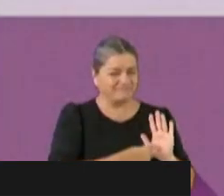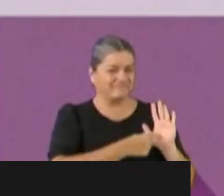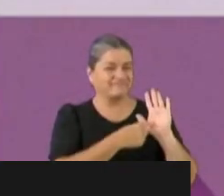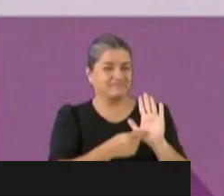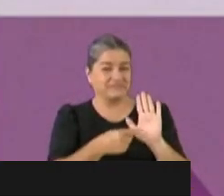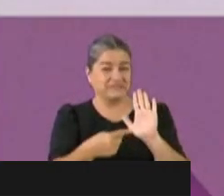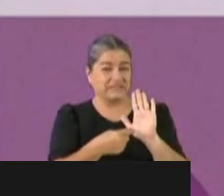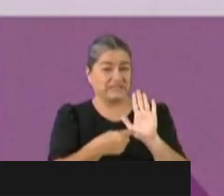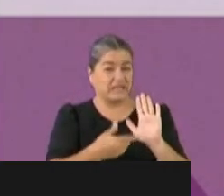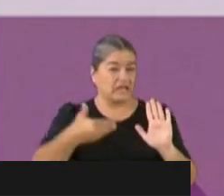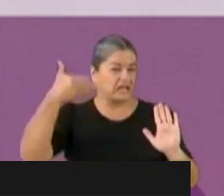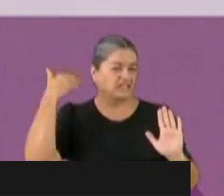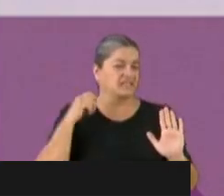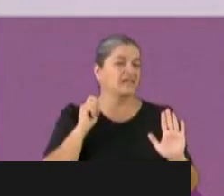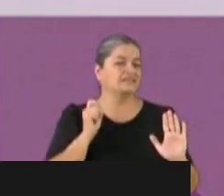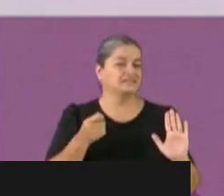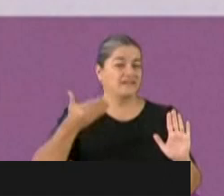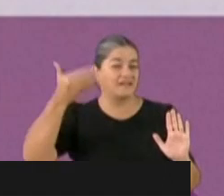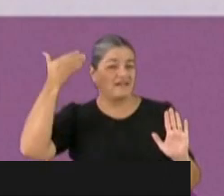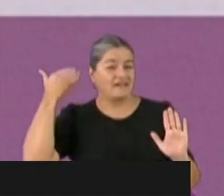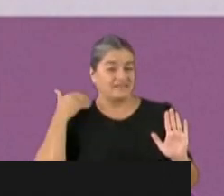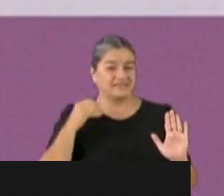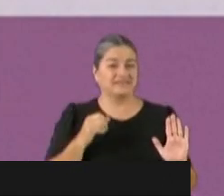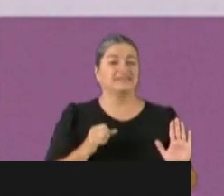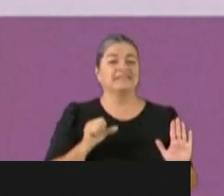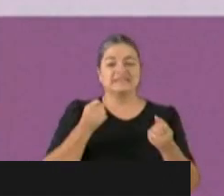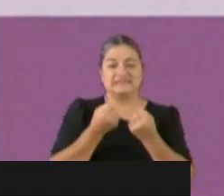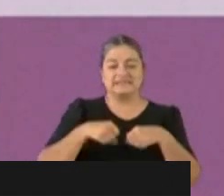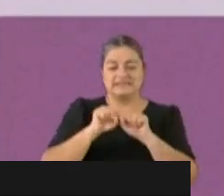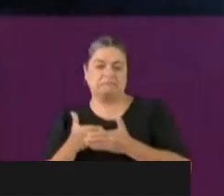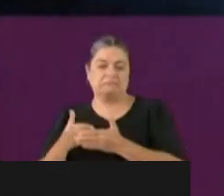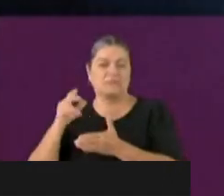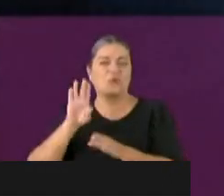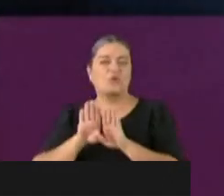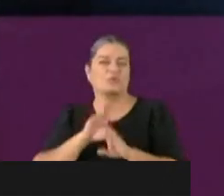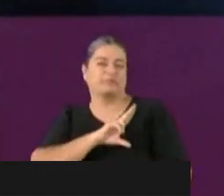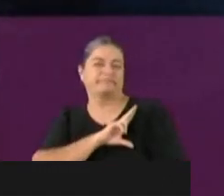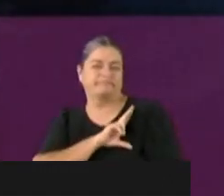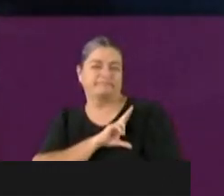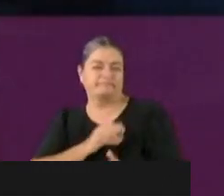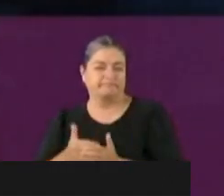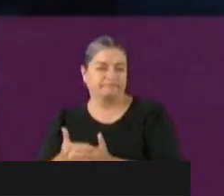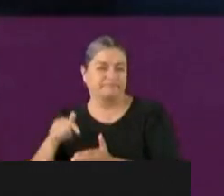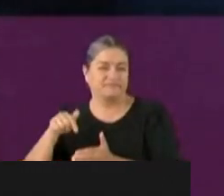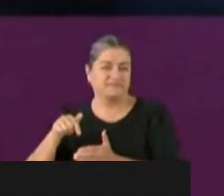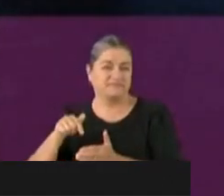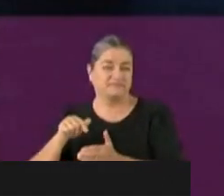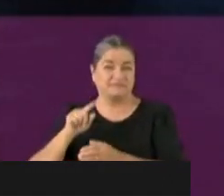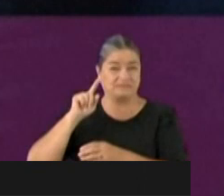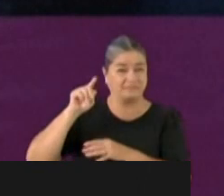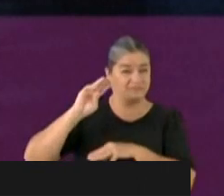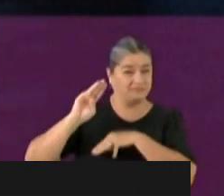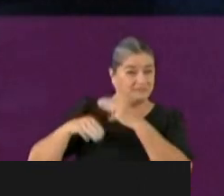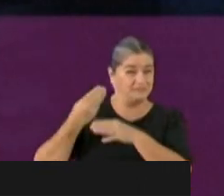mother, said Mexico would have its first woman president, but not just any woman, it will be a Mexican woman with indigenous roots. But she faces